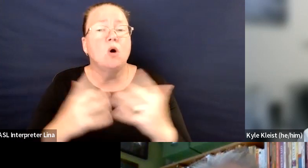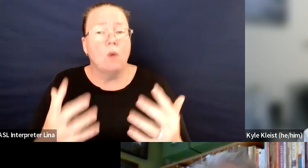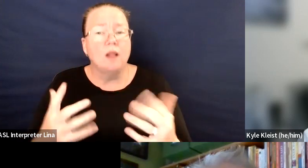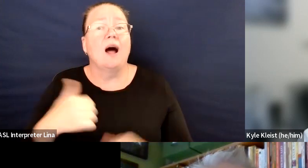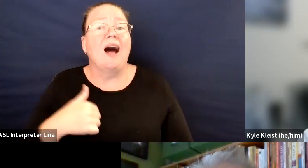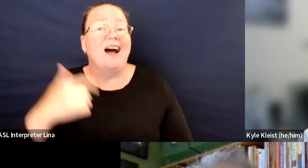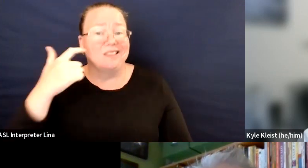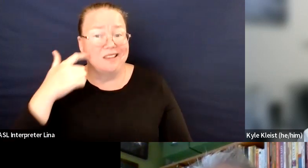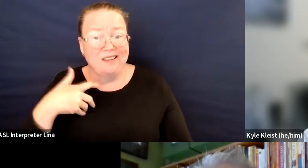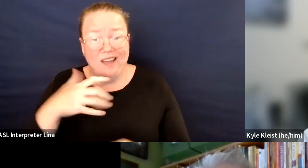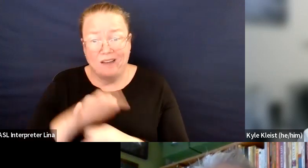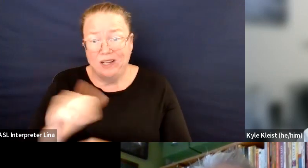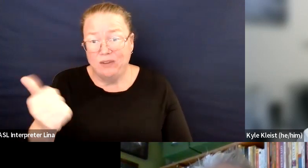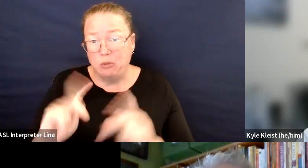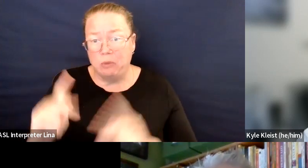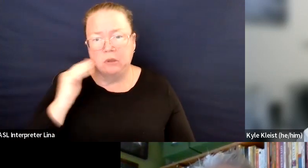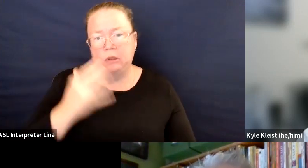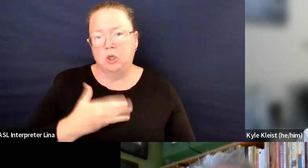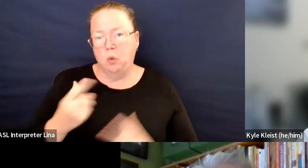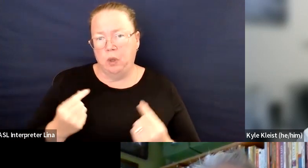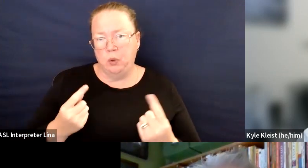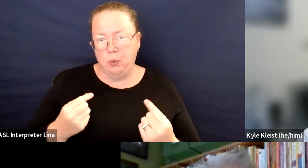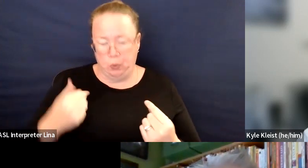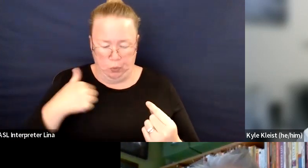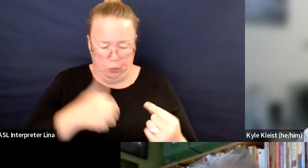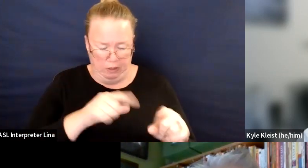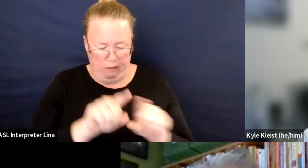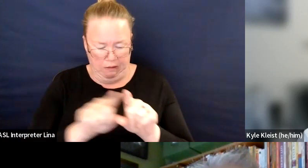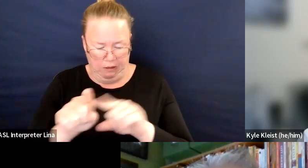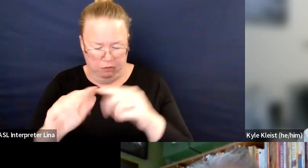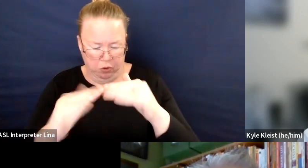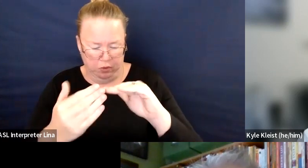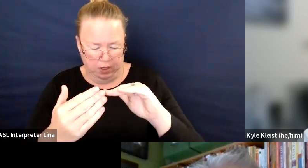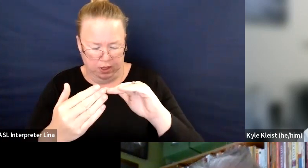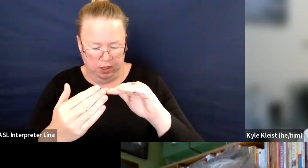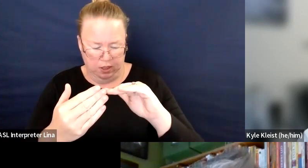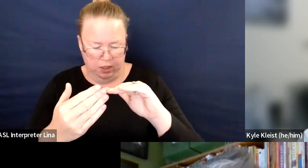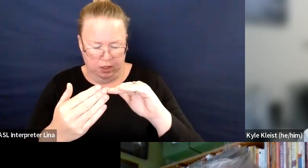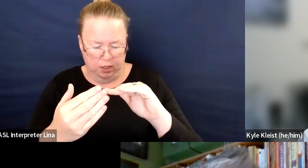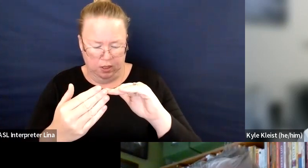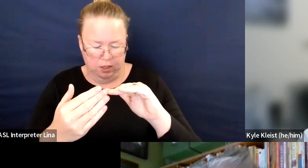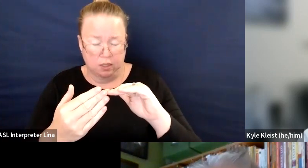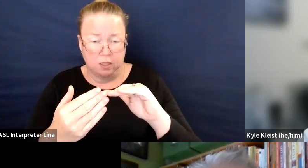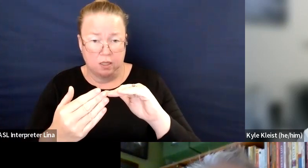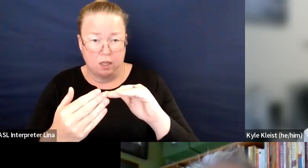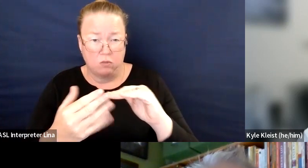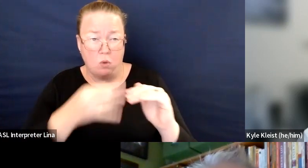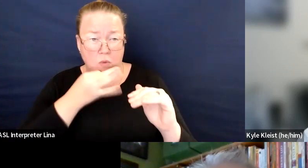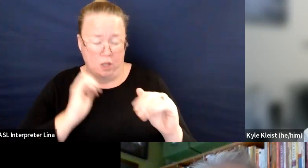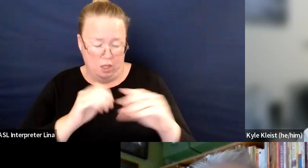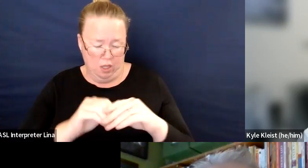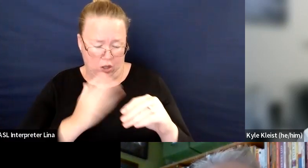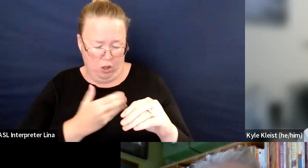think we've had enough of other people telling us what to do. We as a community, we know we are the experts in our own lives,